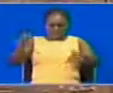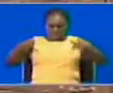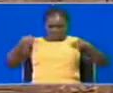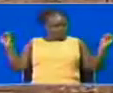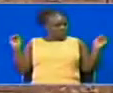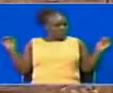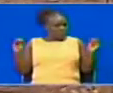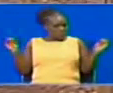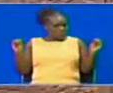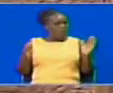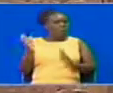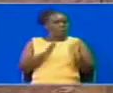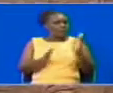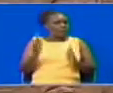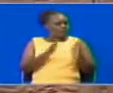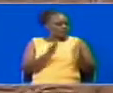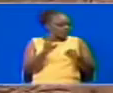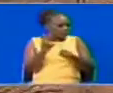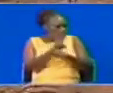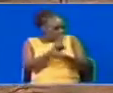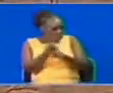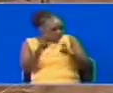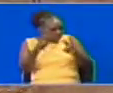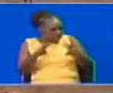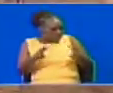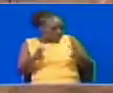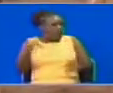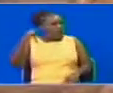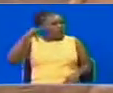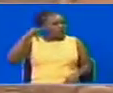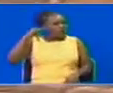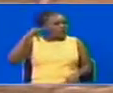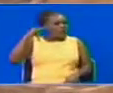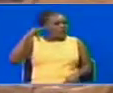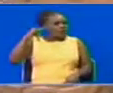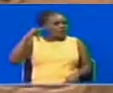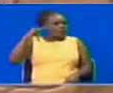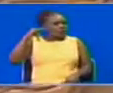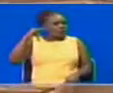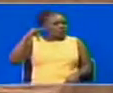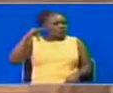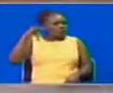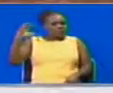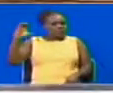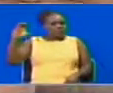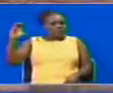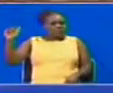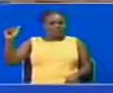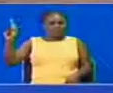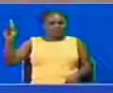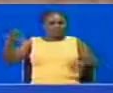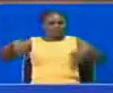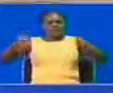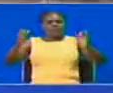that it is planning to spy on the subscribers. And Chairperson of CAK, Francis